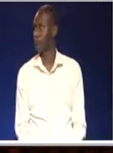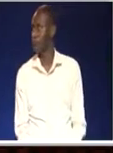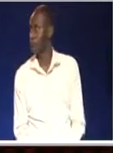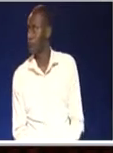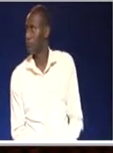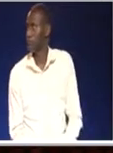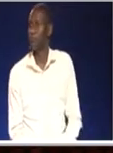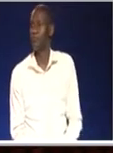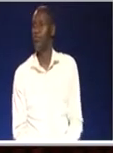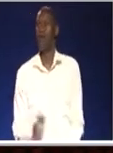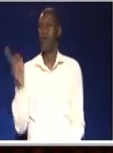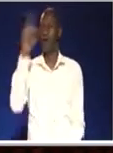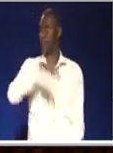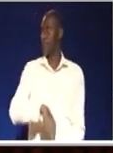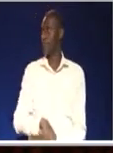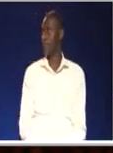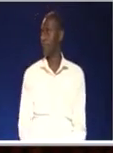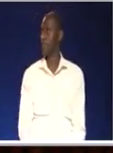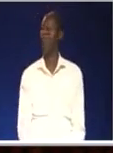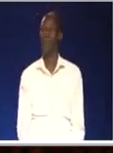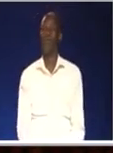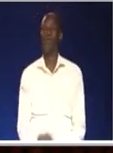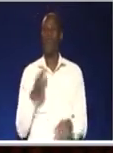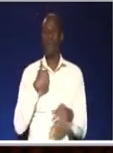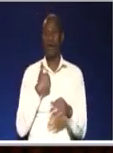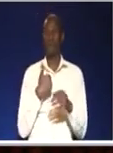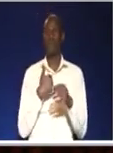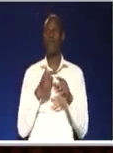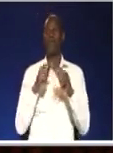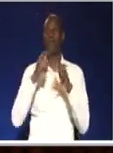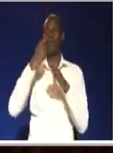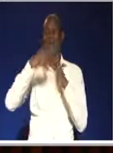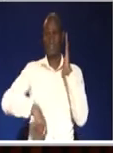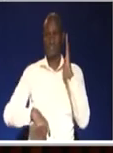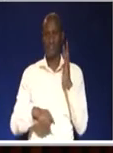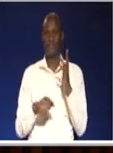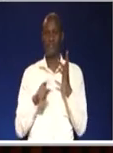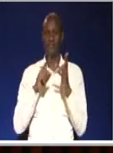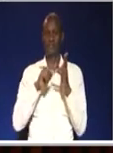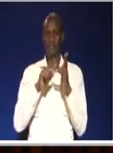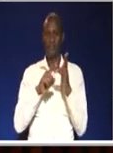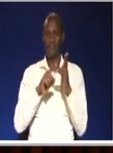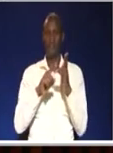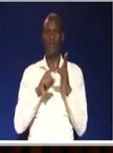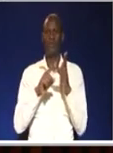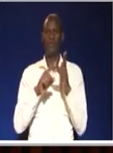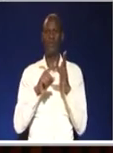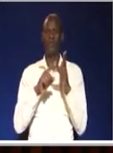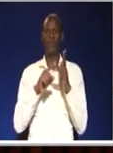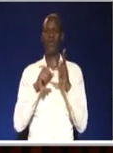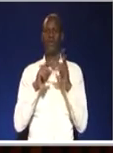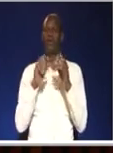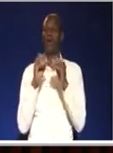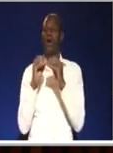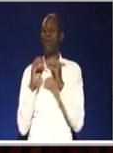From our demand schedule, we have price and quantity demanded.